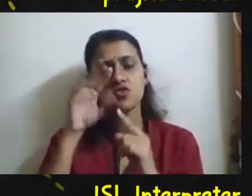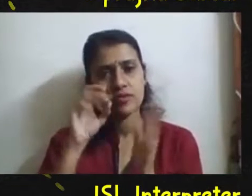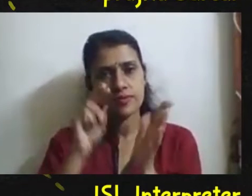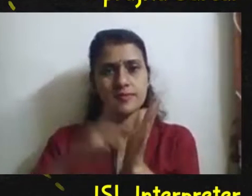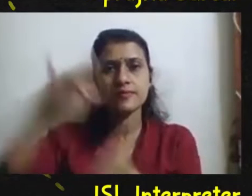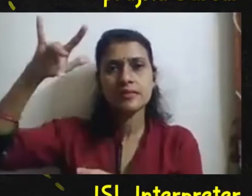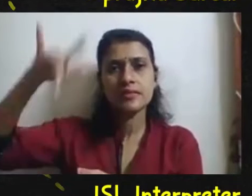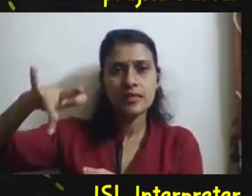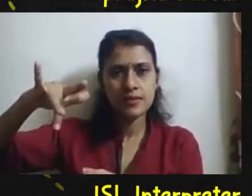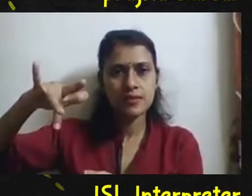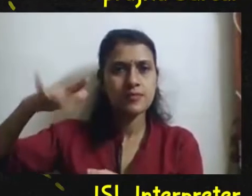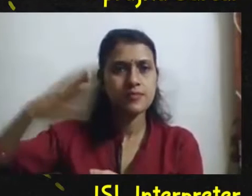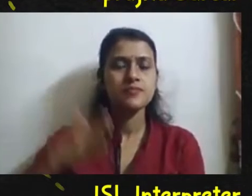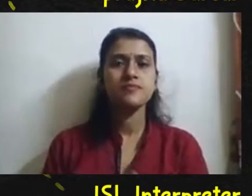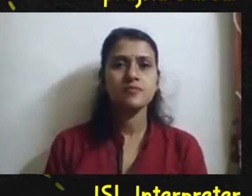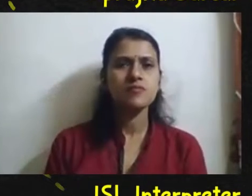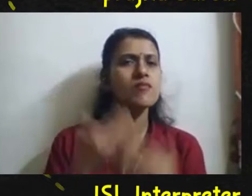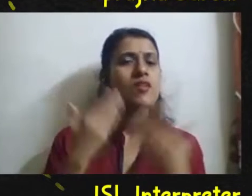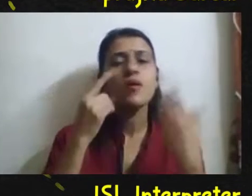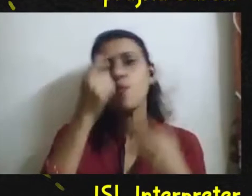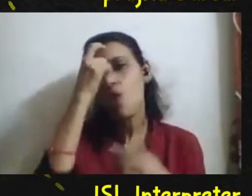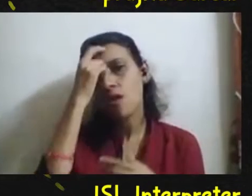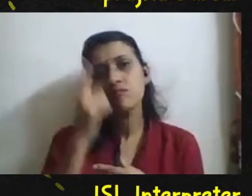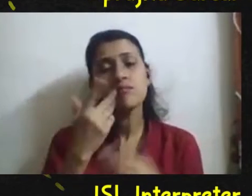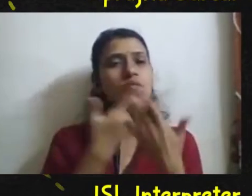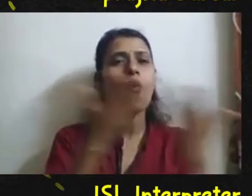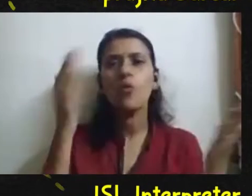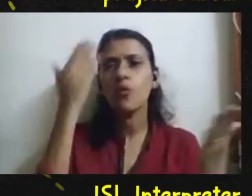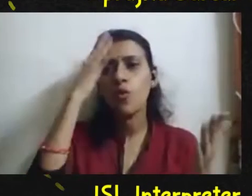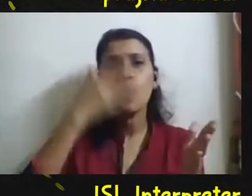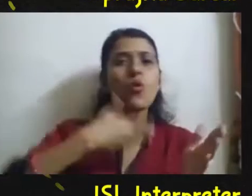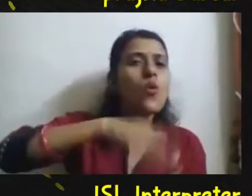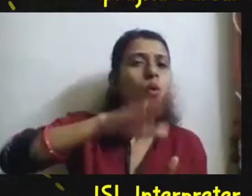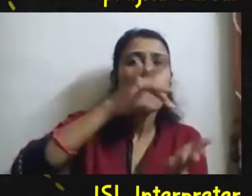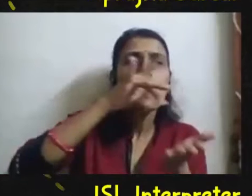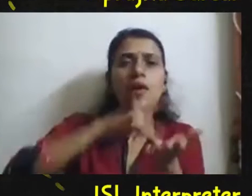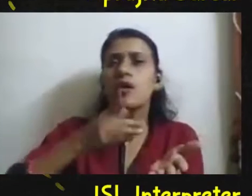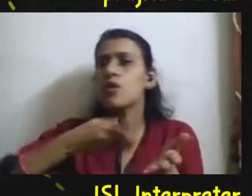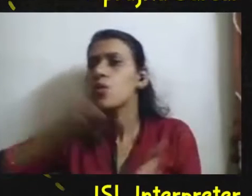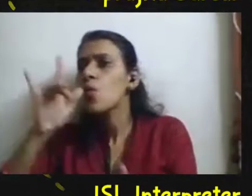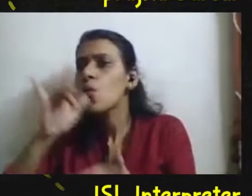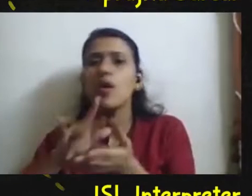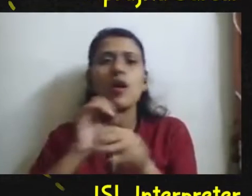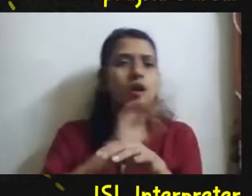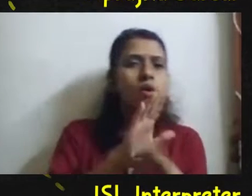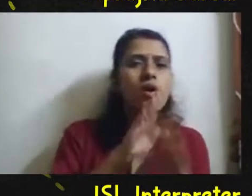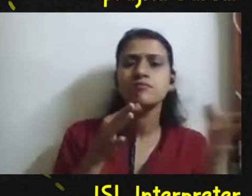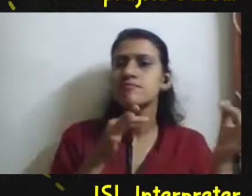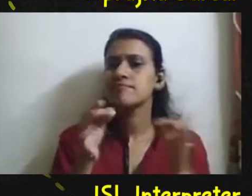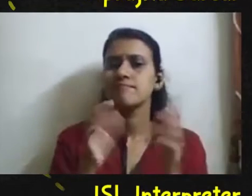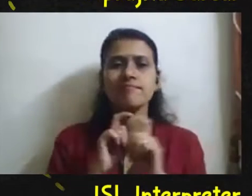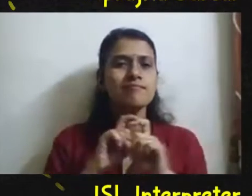becomes a problem because no one really knows where to go for this kind of advice anymore. It is either the